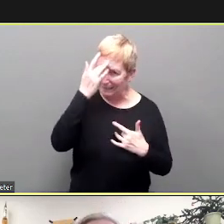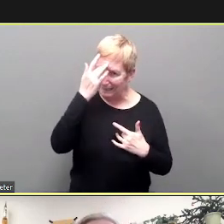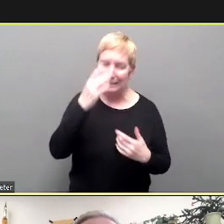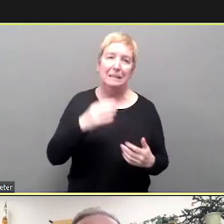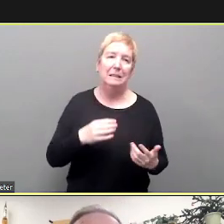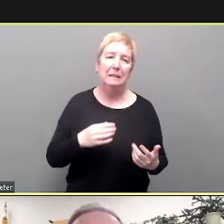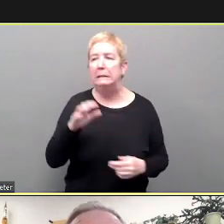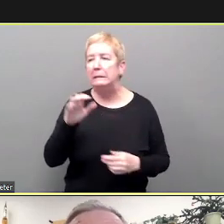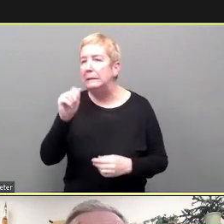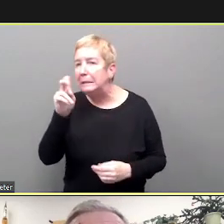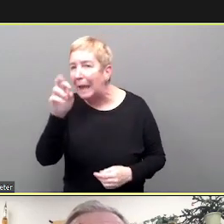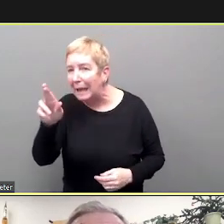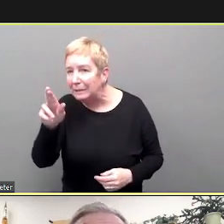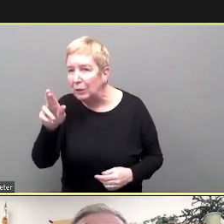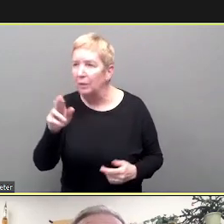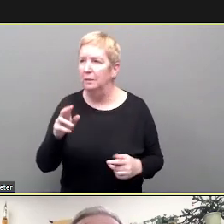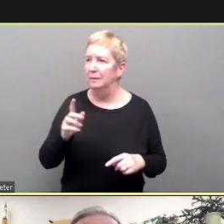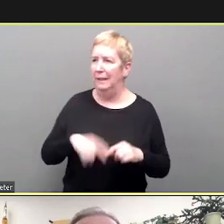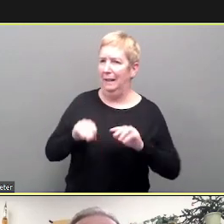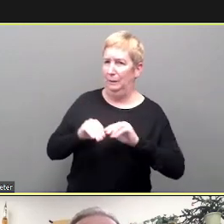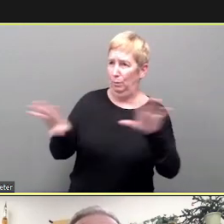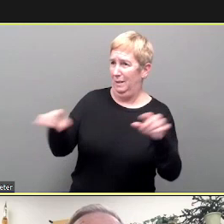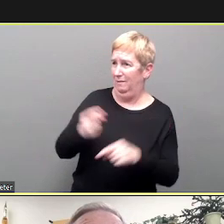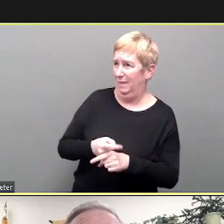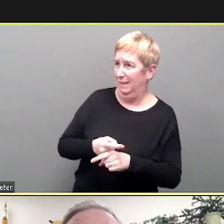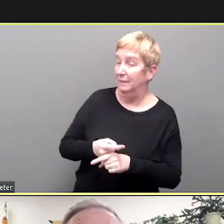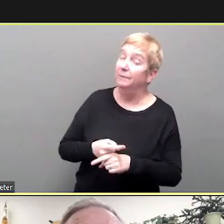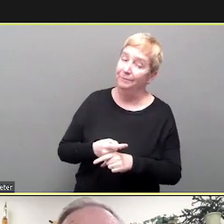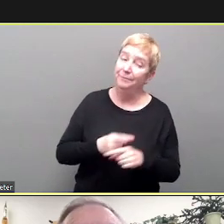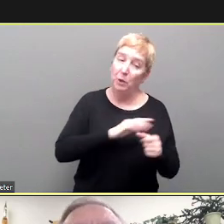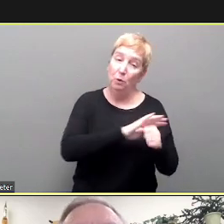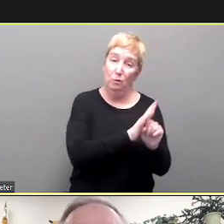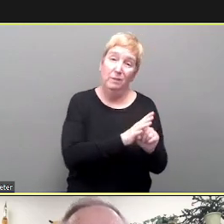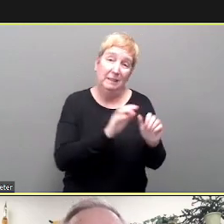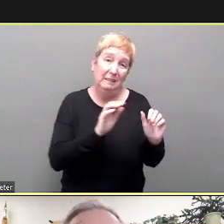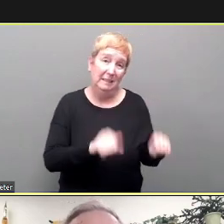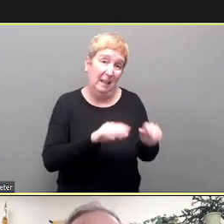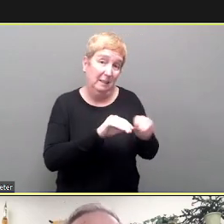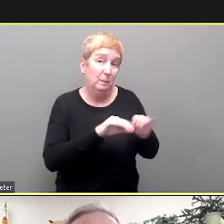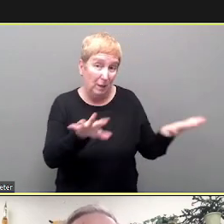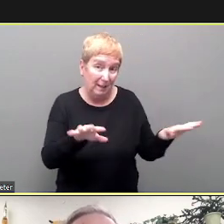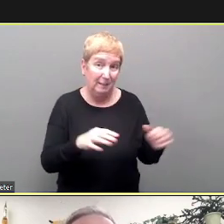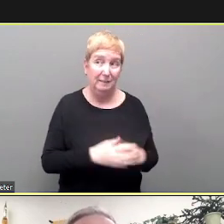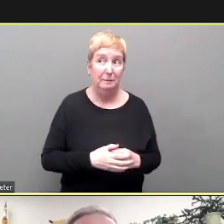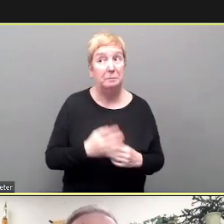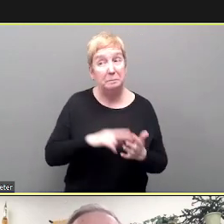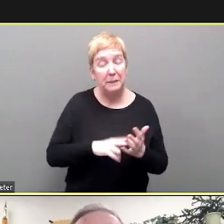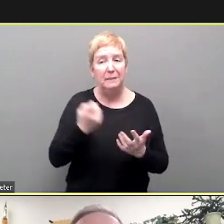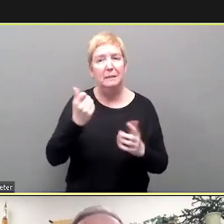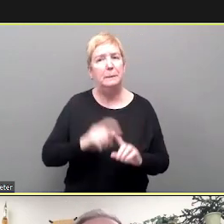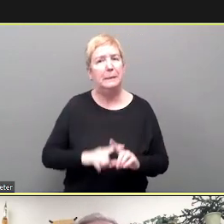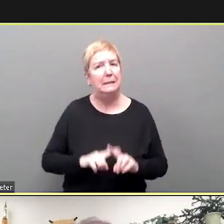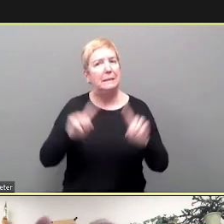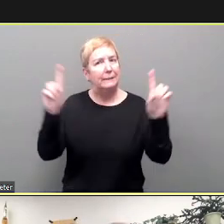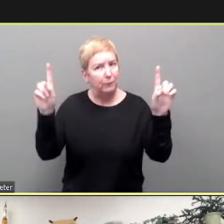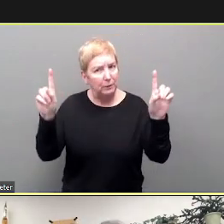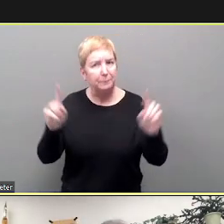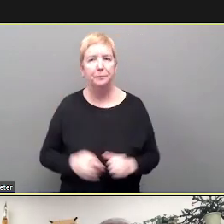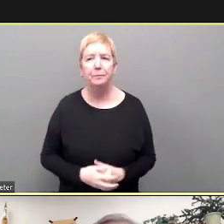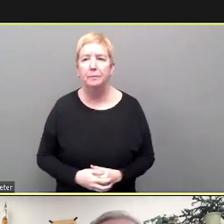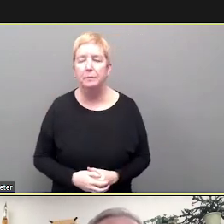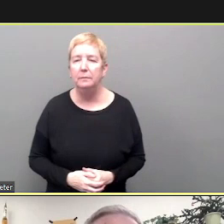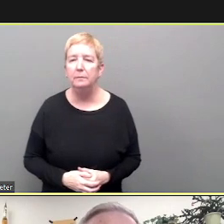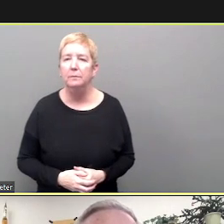know, coronavirus is, and so it puts it in a different category. It's been a long time since we've seen